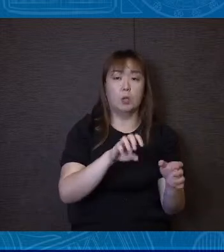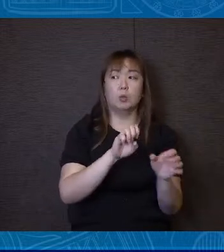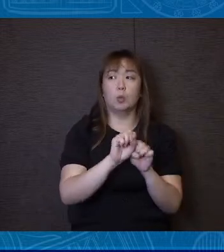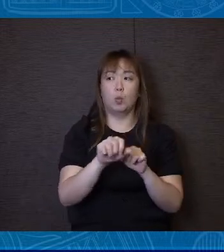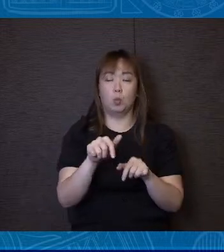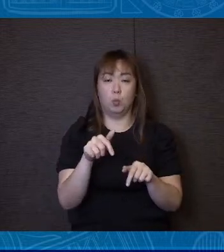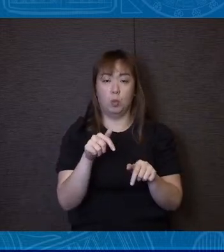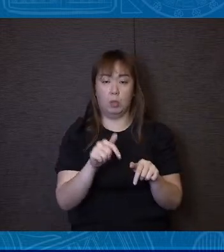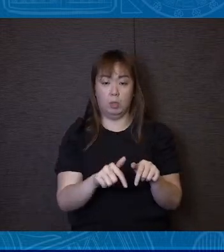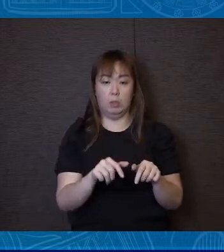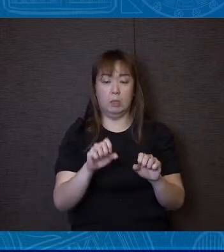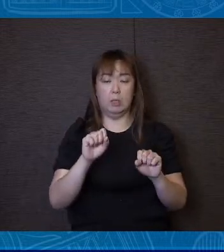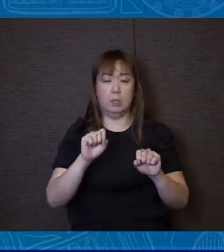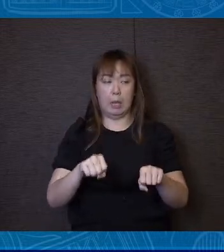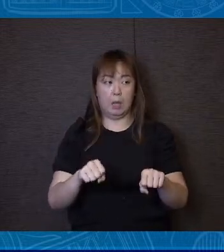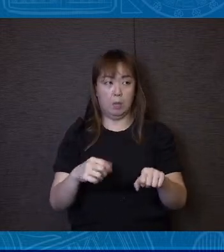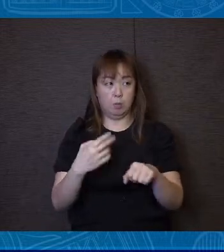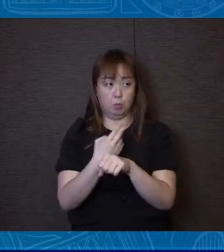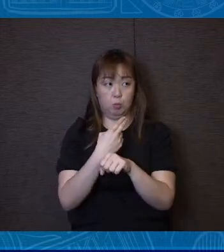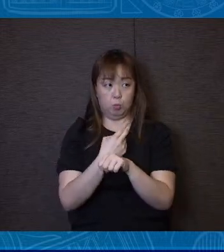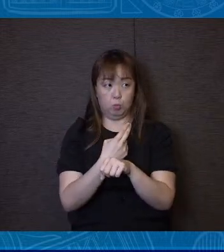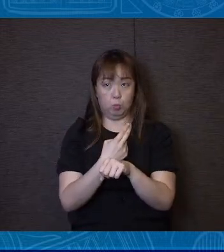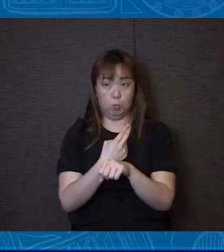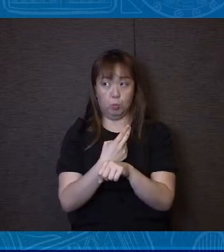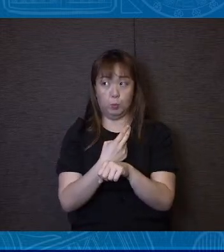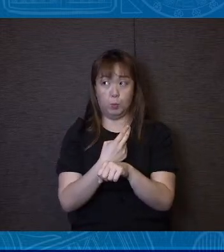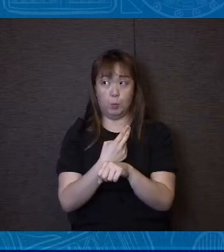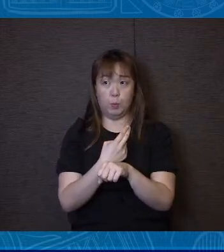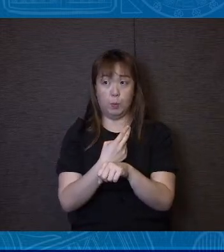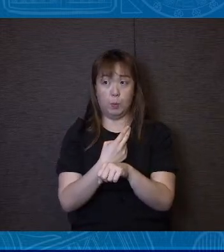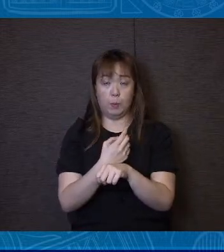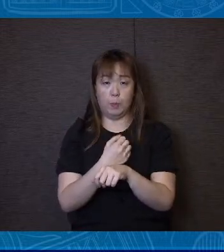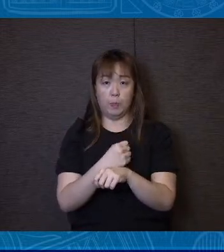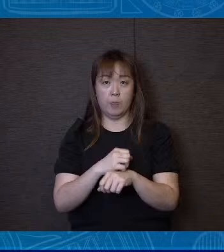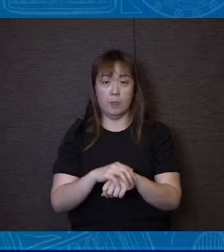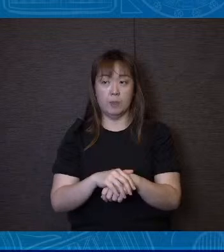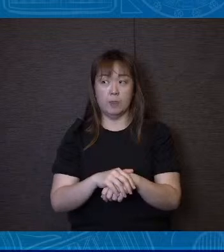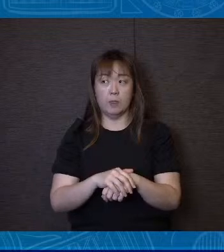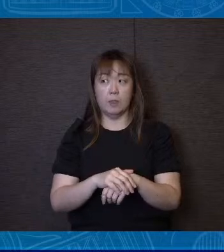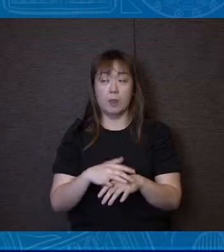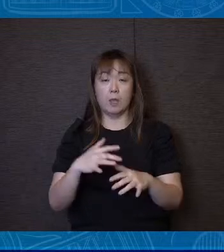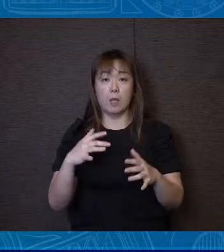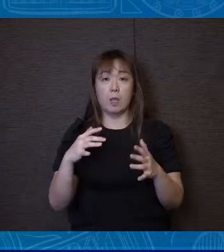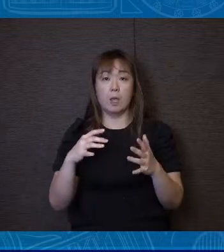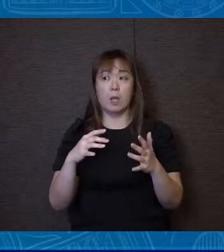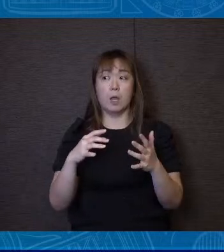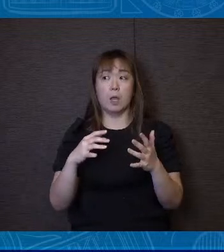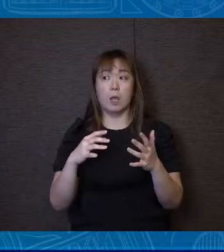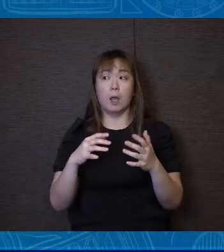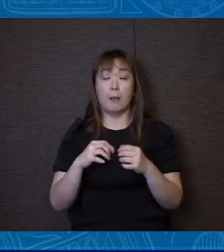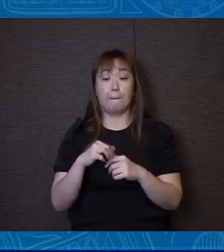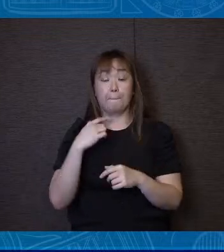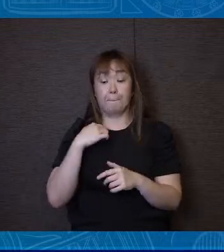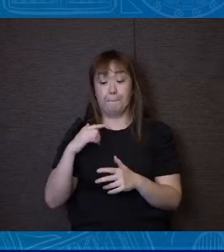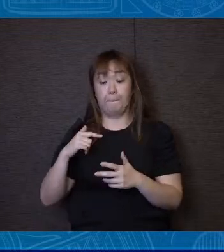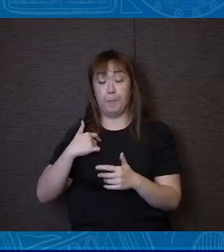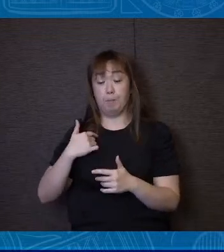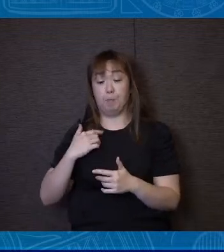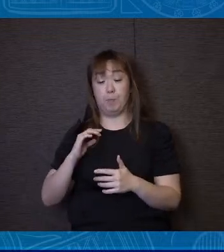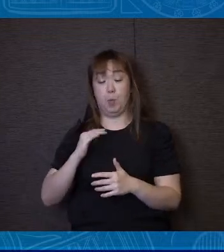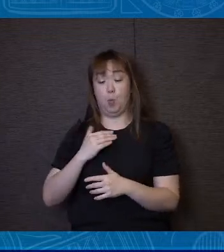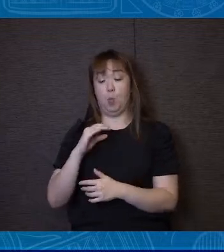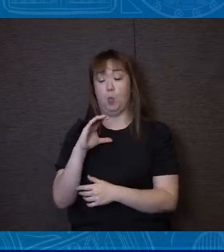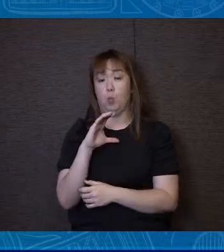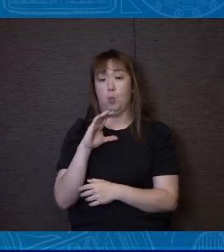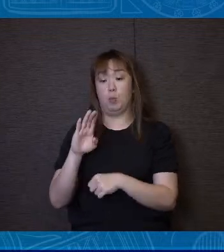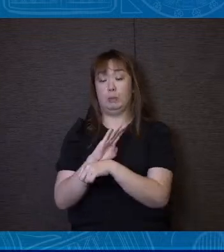for EWS. And then internally, with our company, we have tested technologies that are